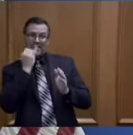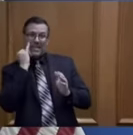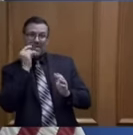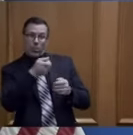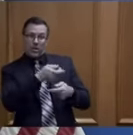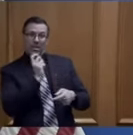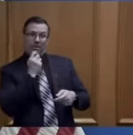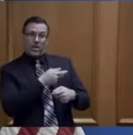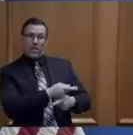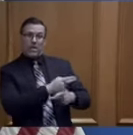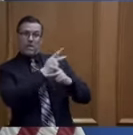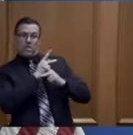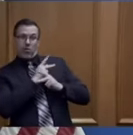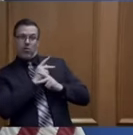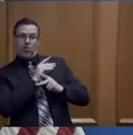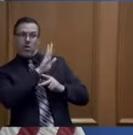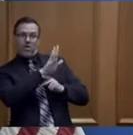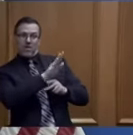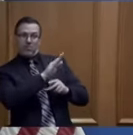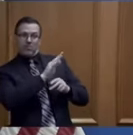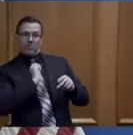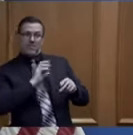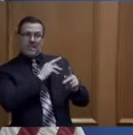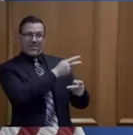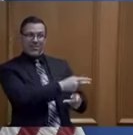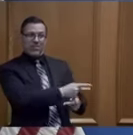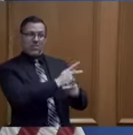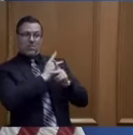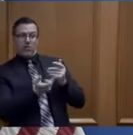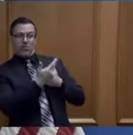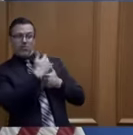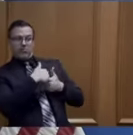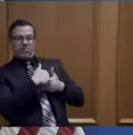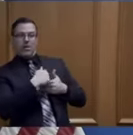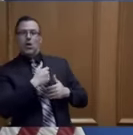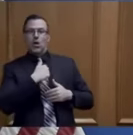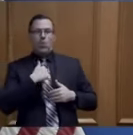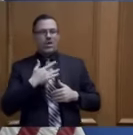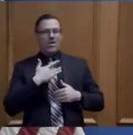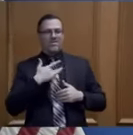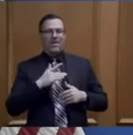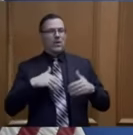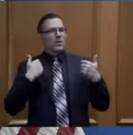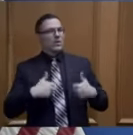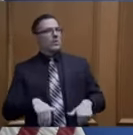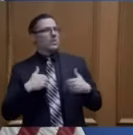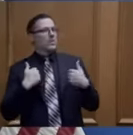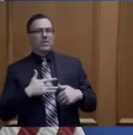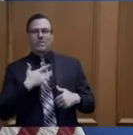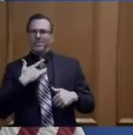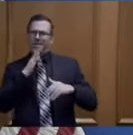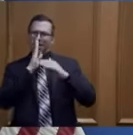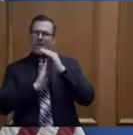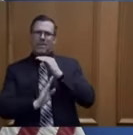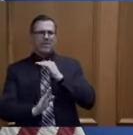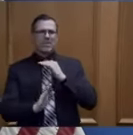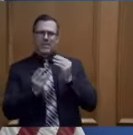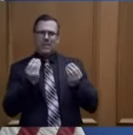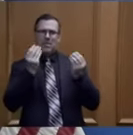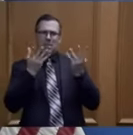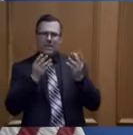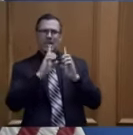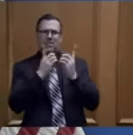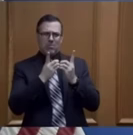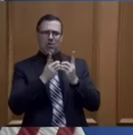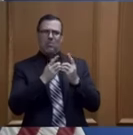to these duties within the Department of Health. We were incredibly pleased and quite frankly humbled by the response that we